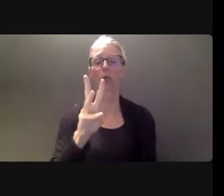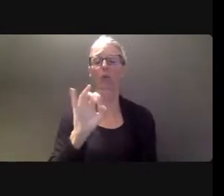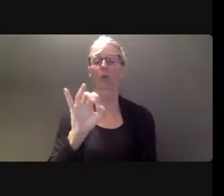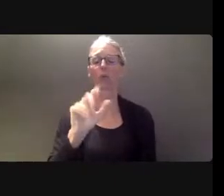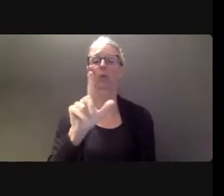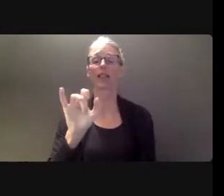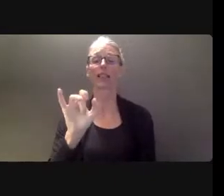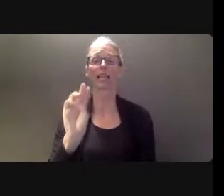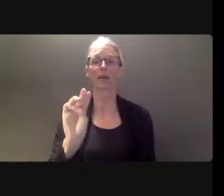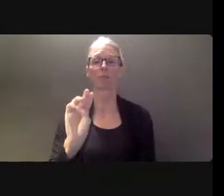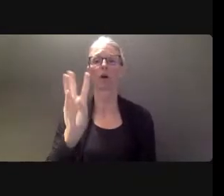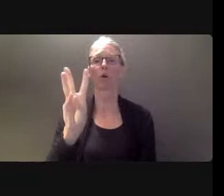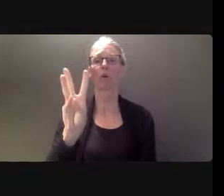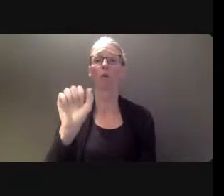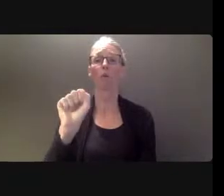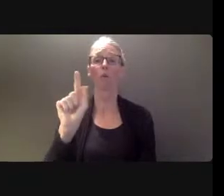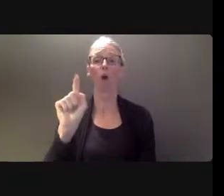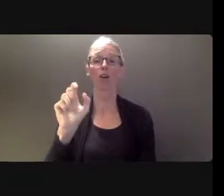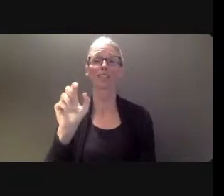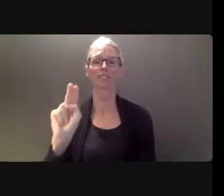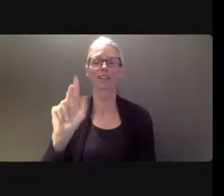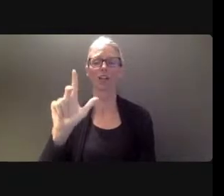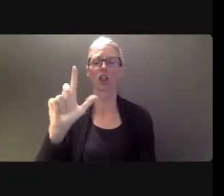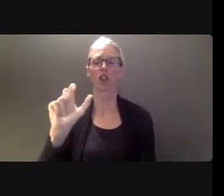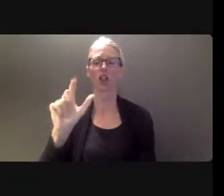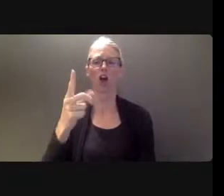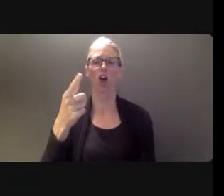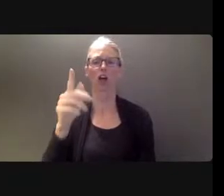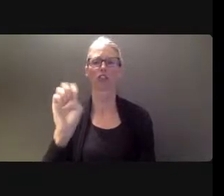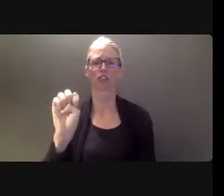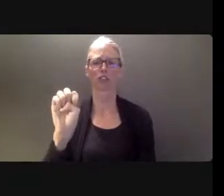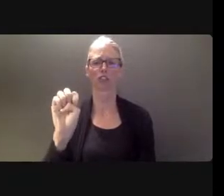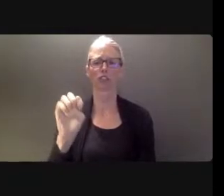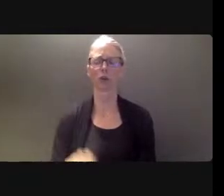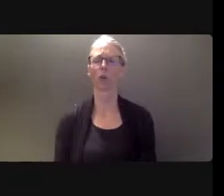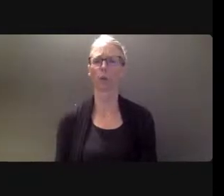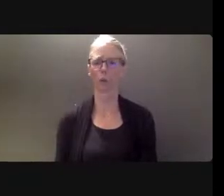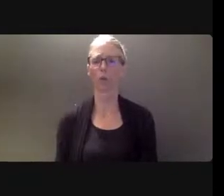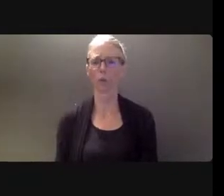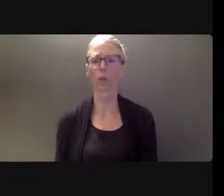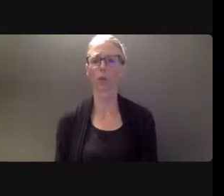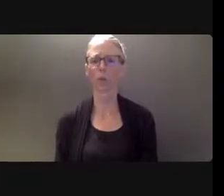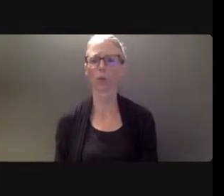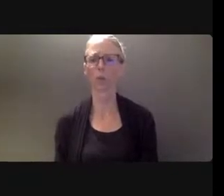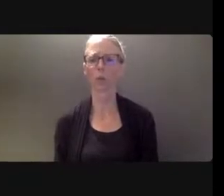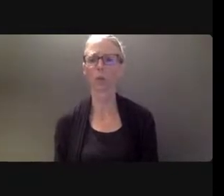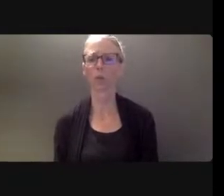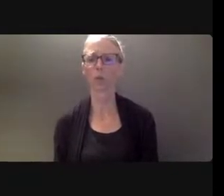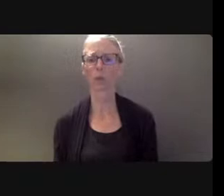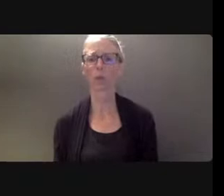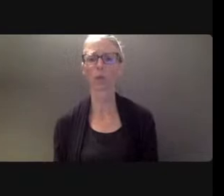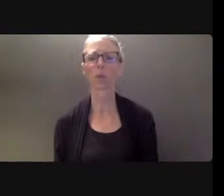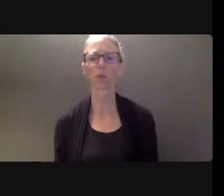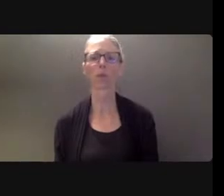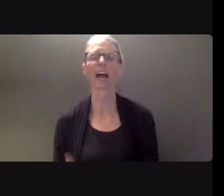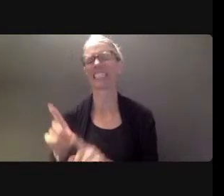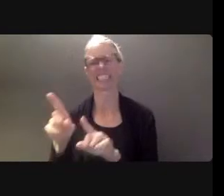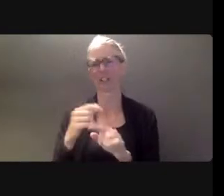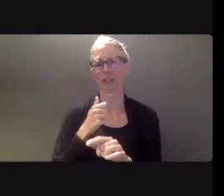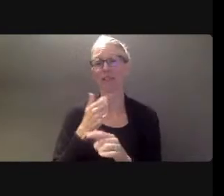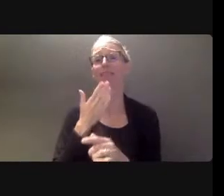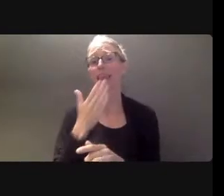for like pointing that out. I don't actually have my screen reader on because it will come through in the audio, so I'm not reading the